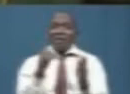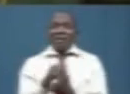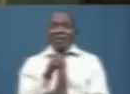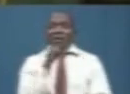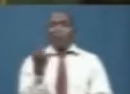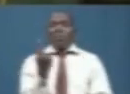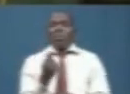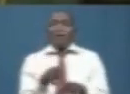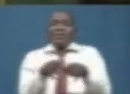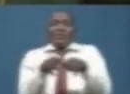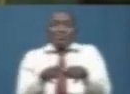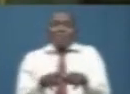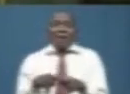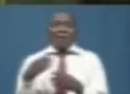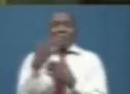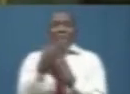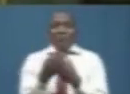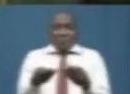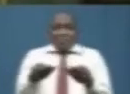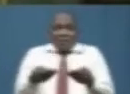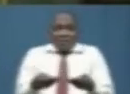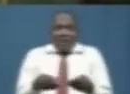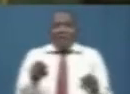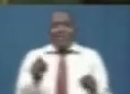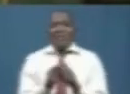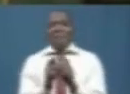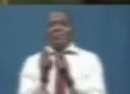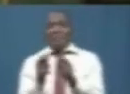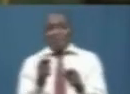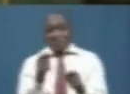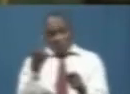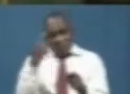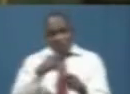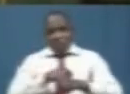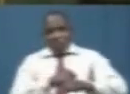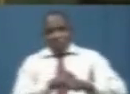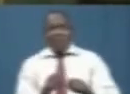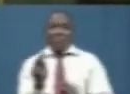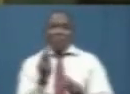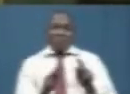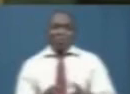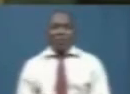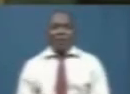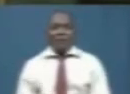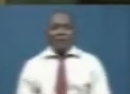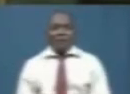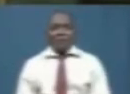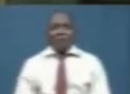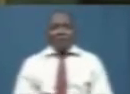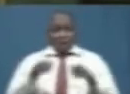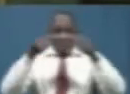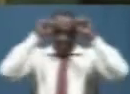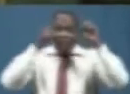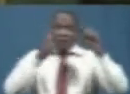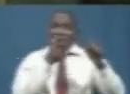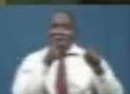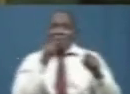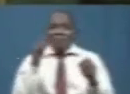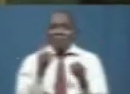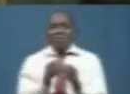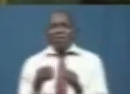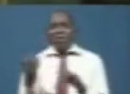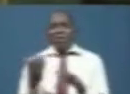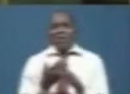dependent on foreign supplies and benevolence for the protection of our peoples. On Mali, the president said it's disturbing that the